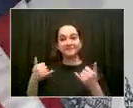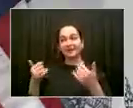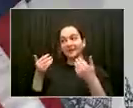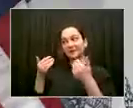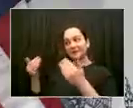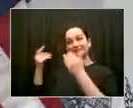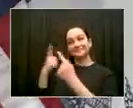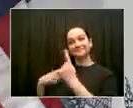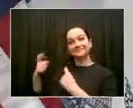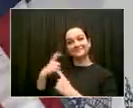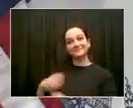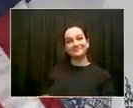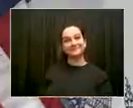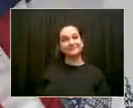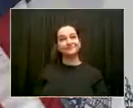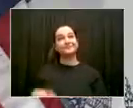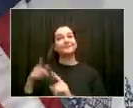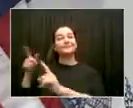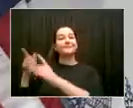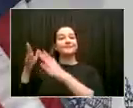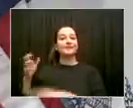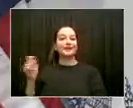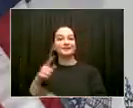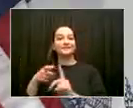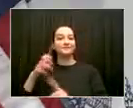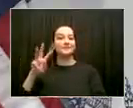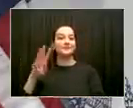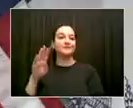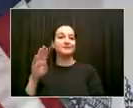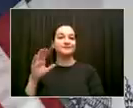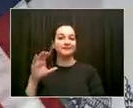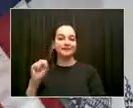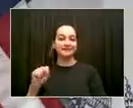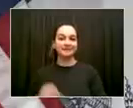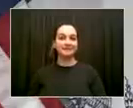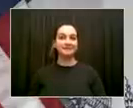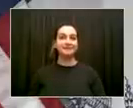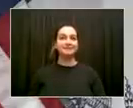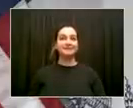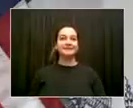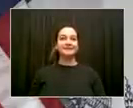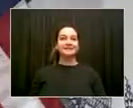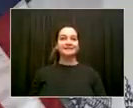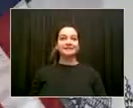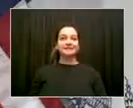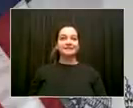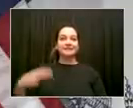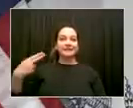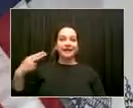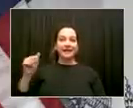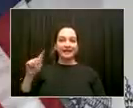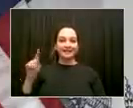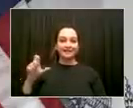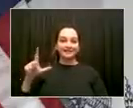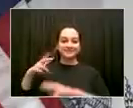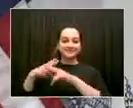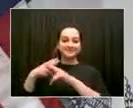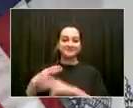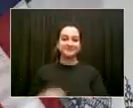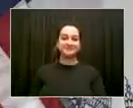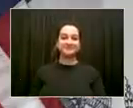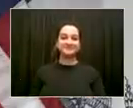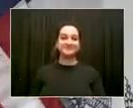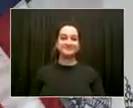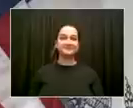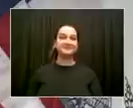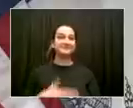Morning, Mr. Mayor. Thanks so much for taking my question. How you doing, Hazel? Good. So we're working on a